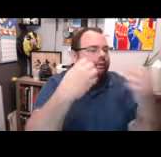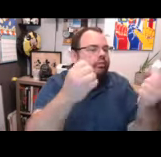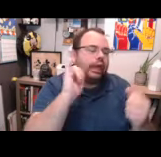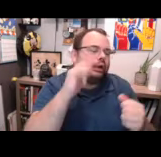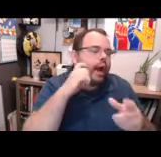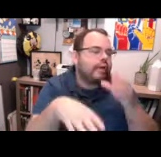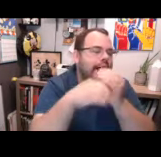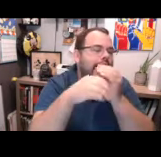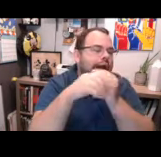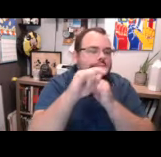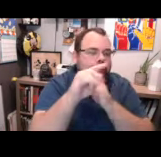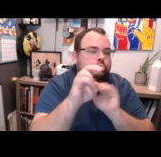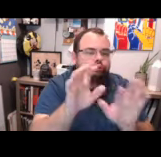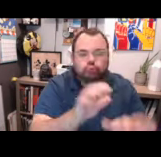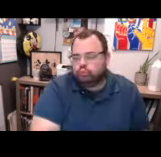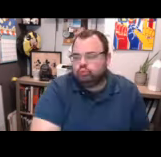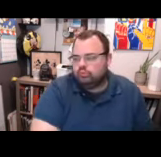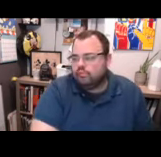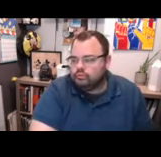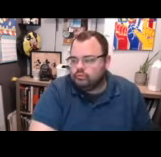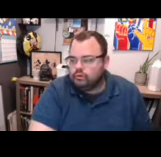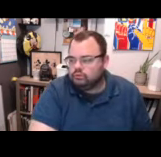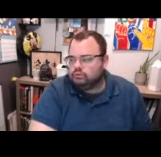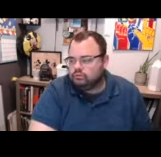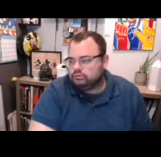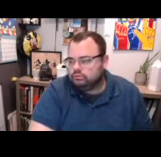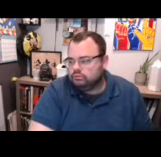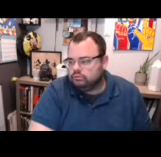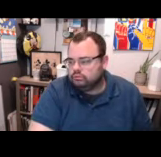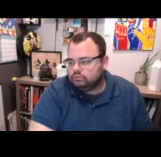electrode regrow within the over? mastoid cavity to protect it. Another reason why they add that.